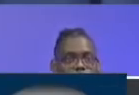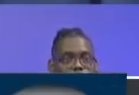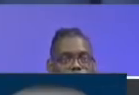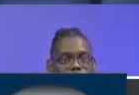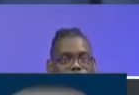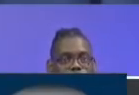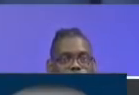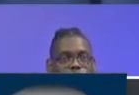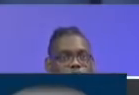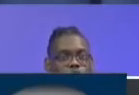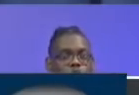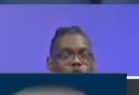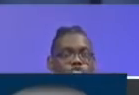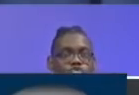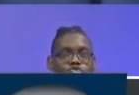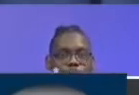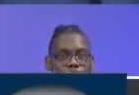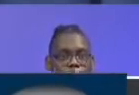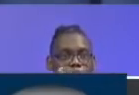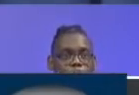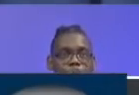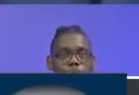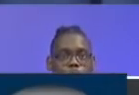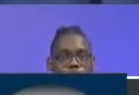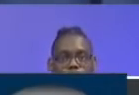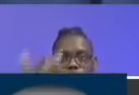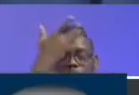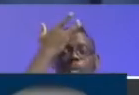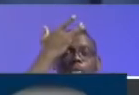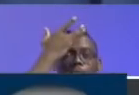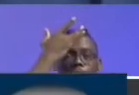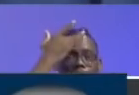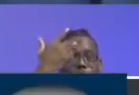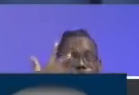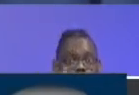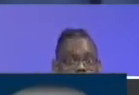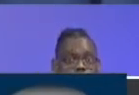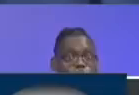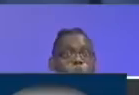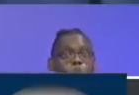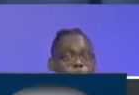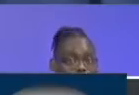and I will now give you as many details as to these 2 new cases that I